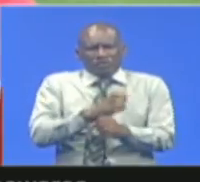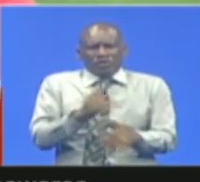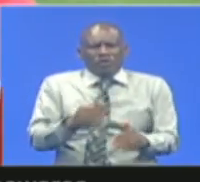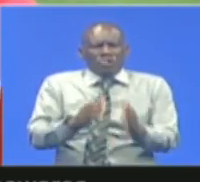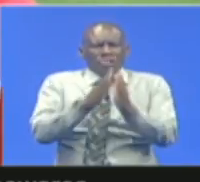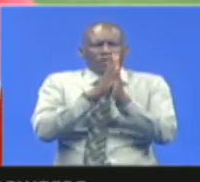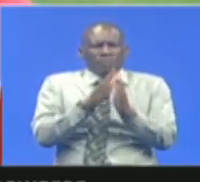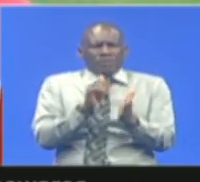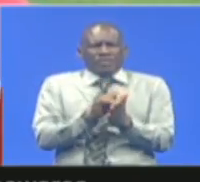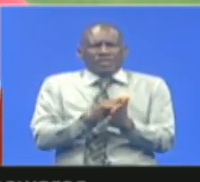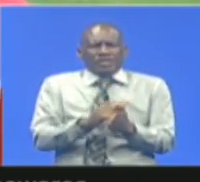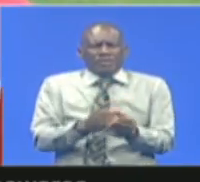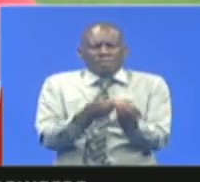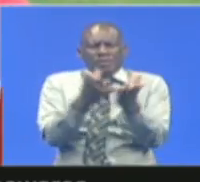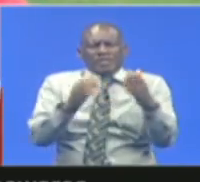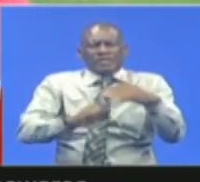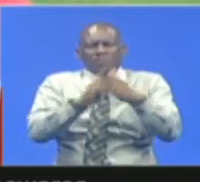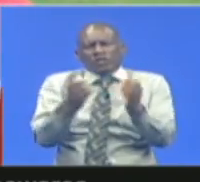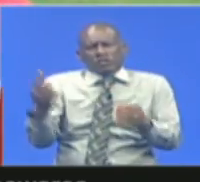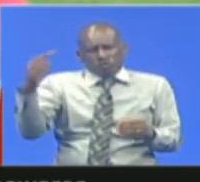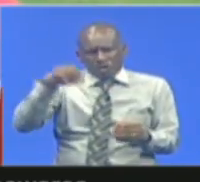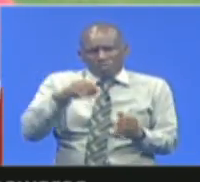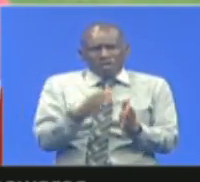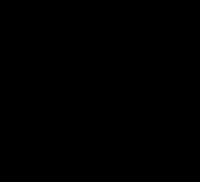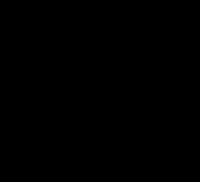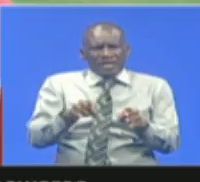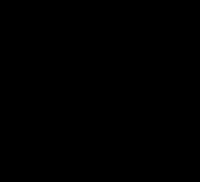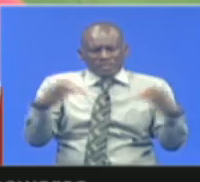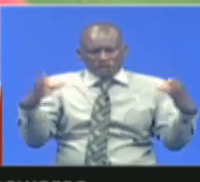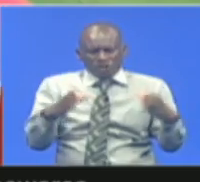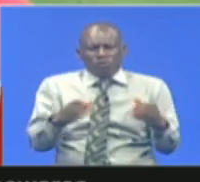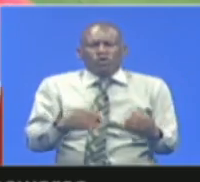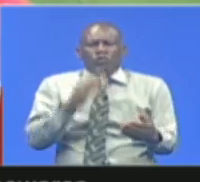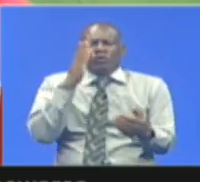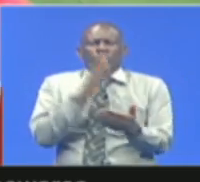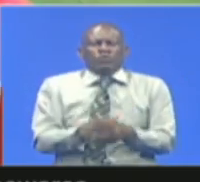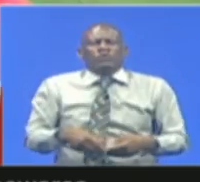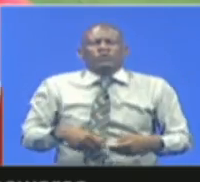they may come in large numbers to support us, and as a player we are promising to give all come on Sunday.